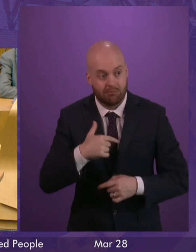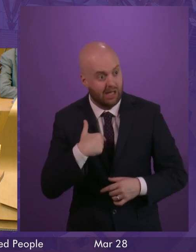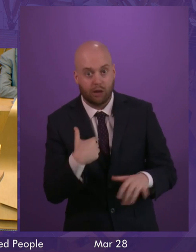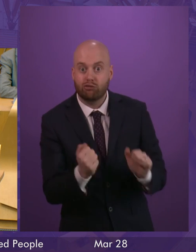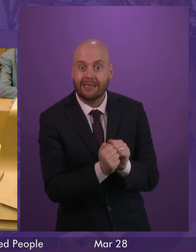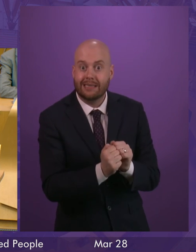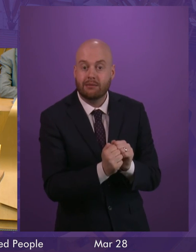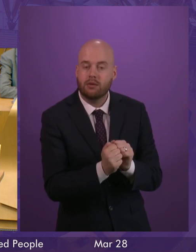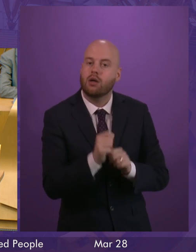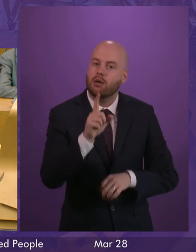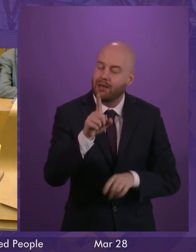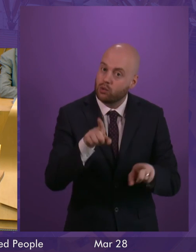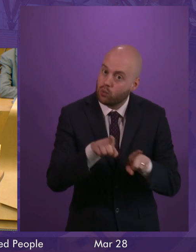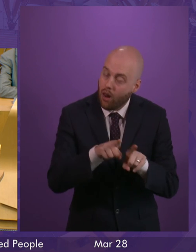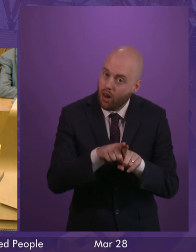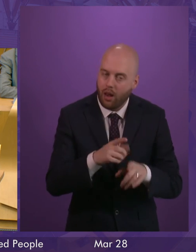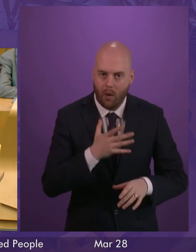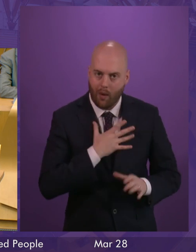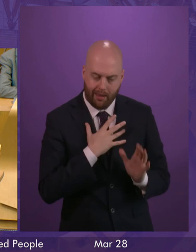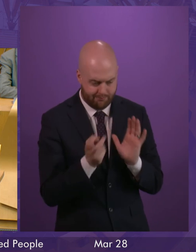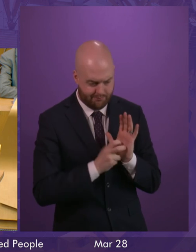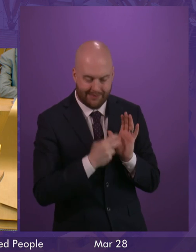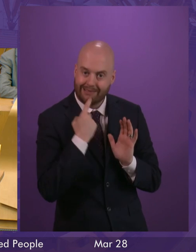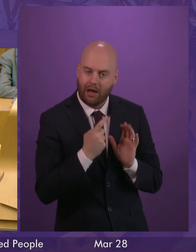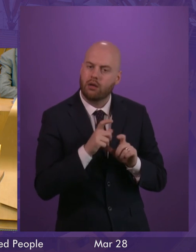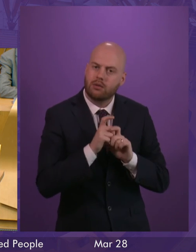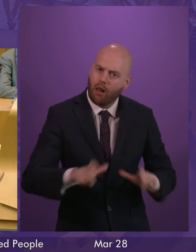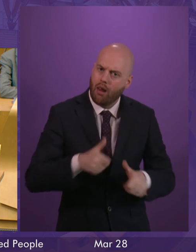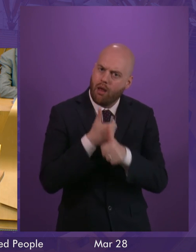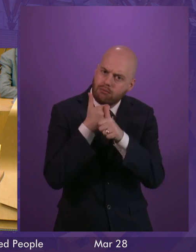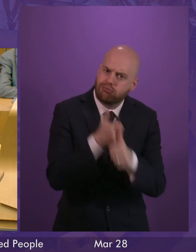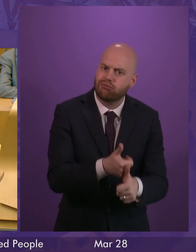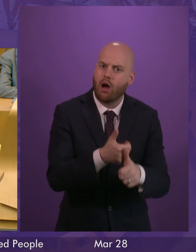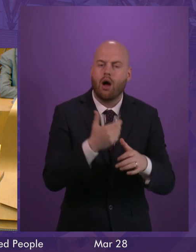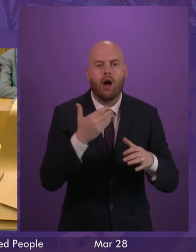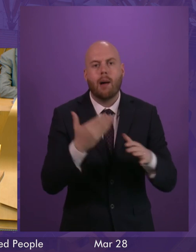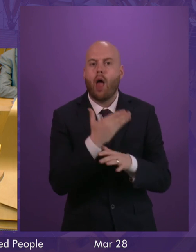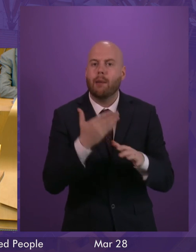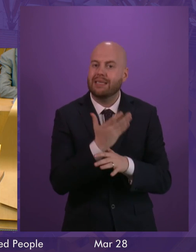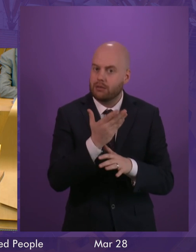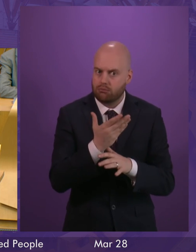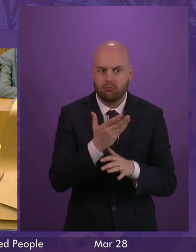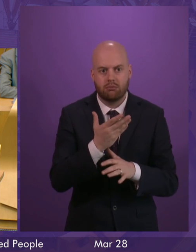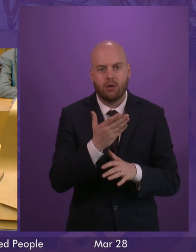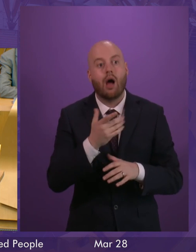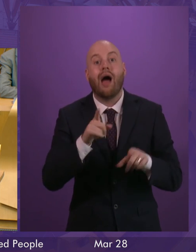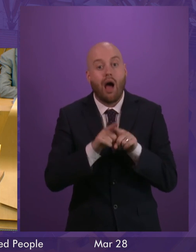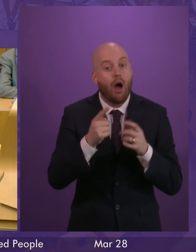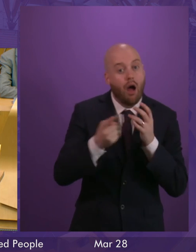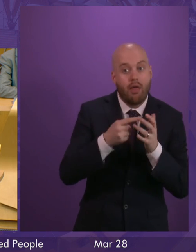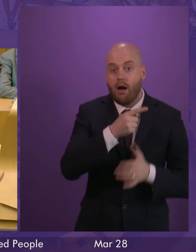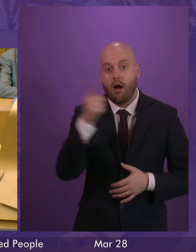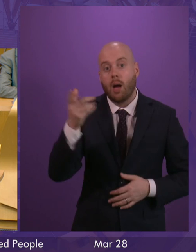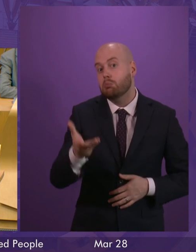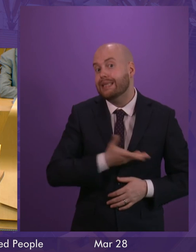placed on record, we should still continue to support the supported employment model and the many supported businesses that are